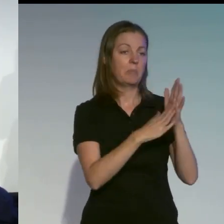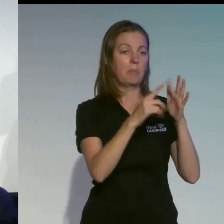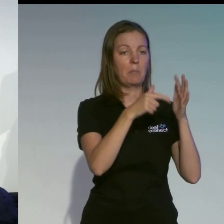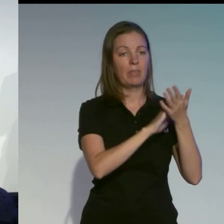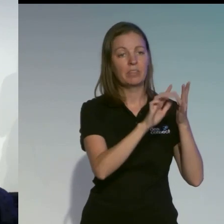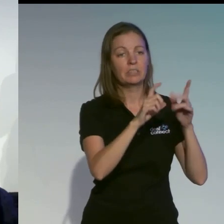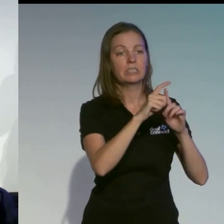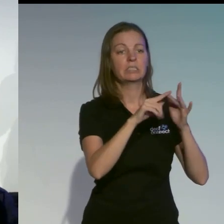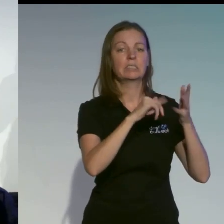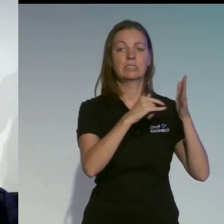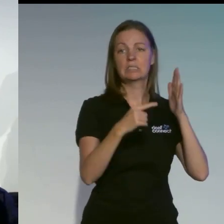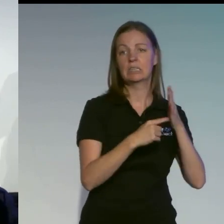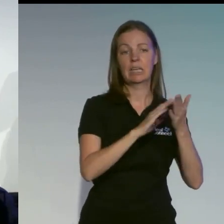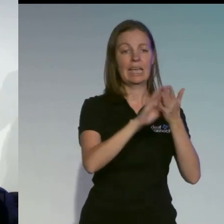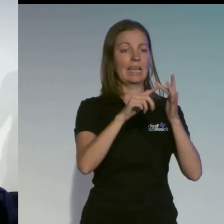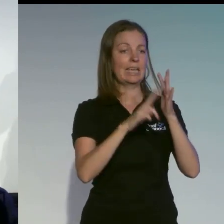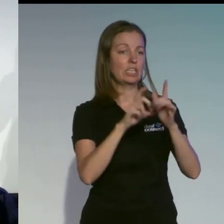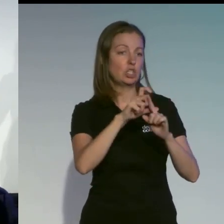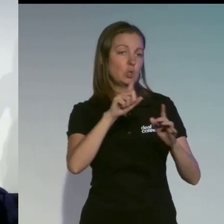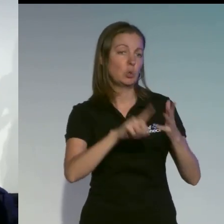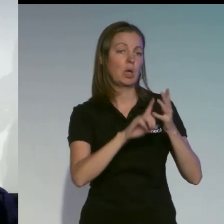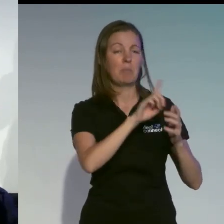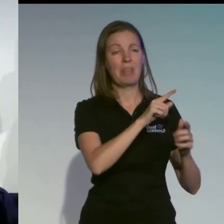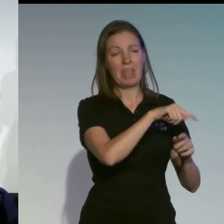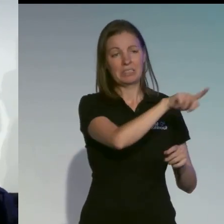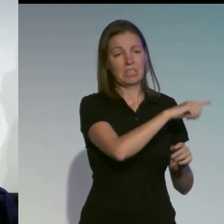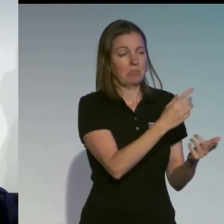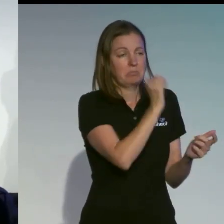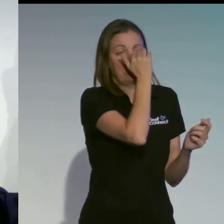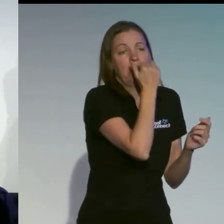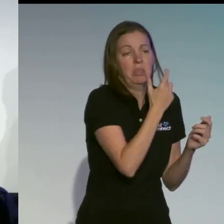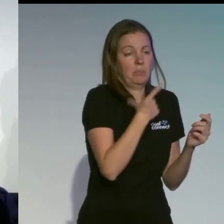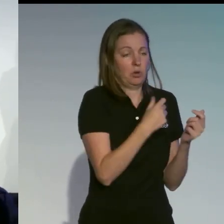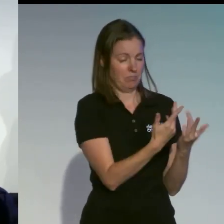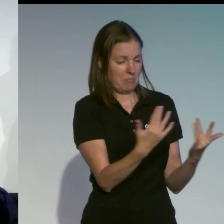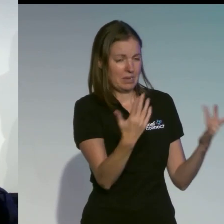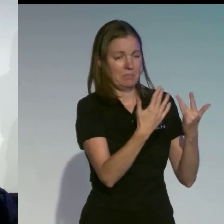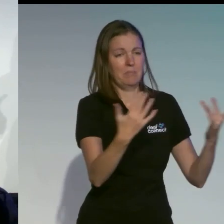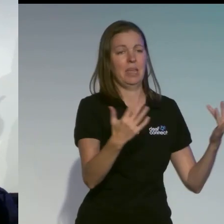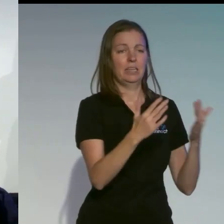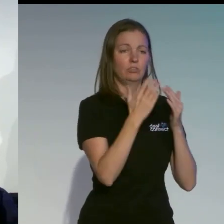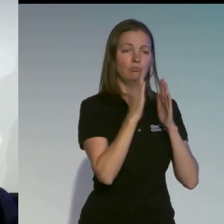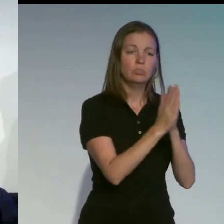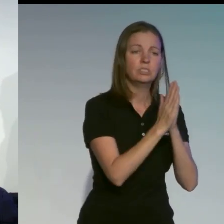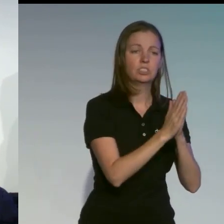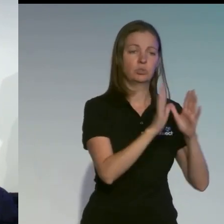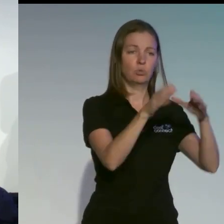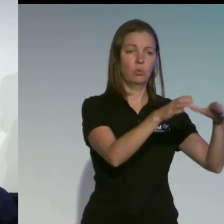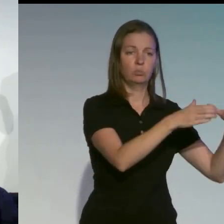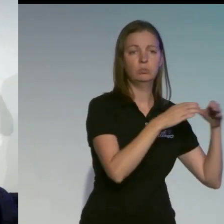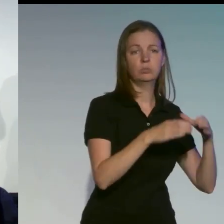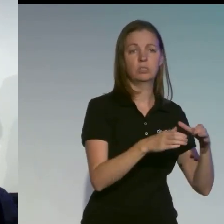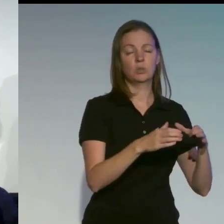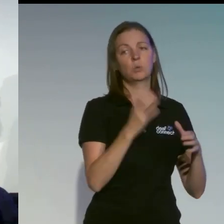iceberg. There's still a huge amount of denial. But ending, as you've both stressed, is really key, not just banning. And Nathan, I don't